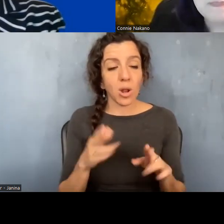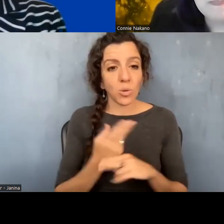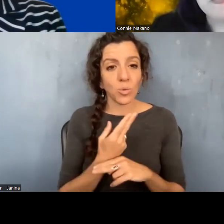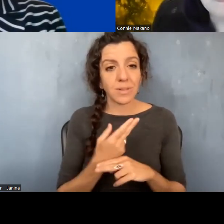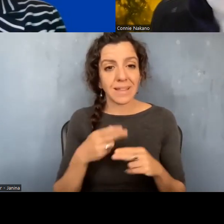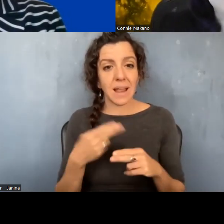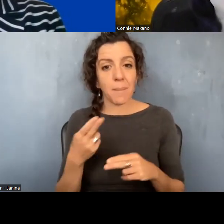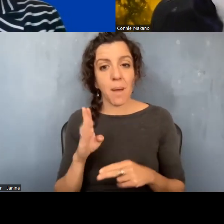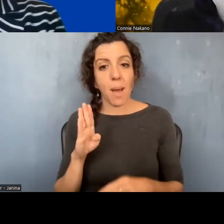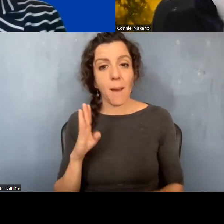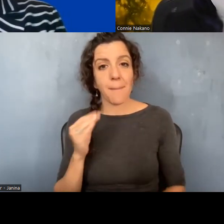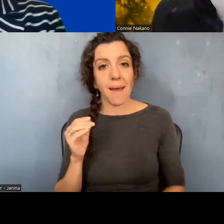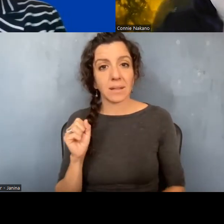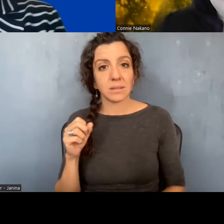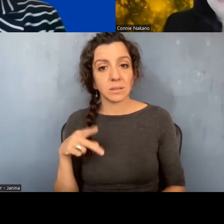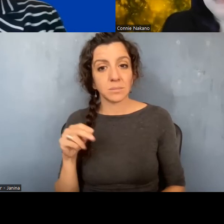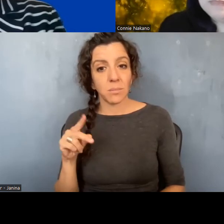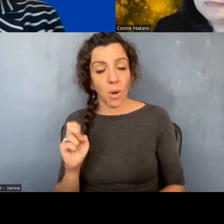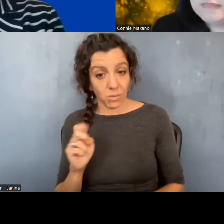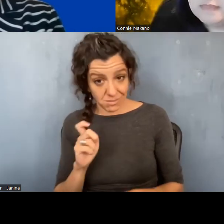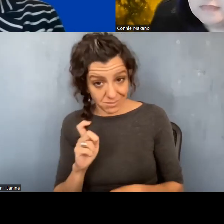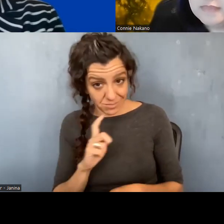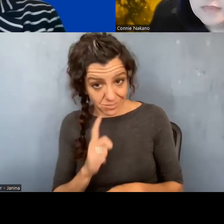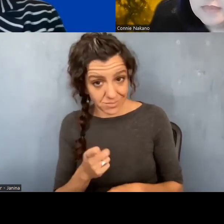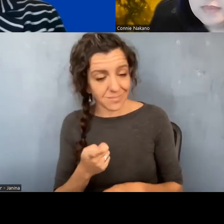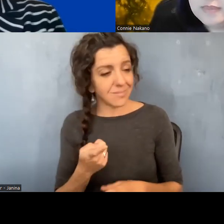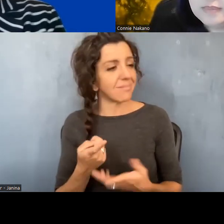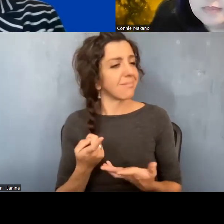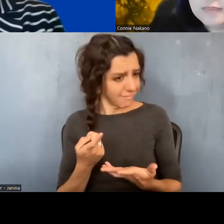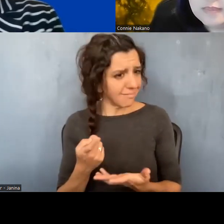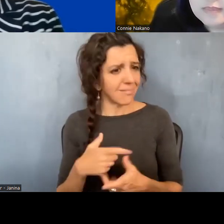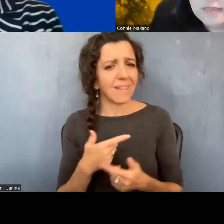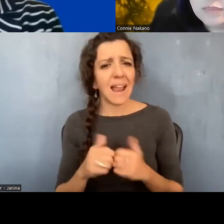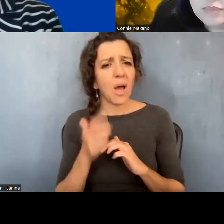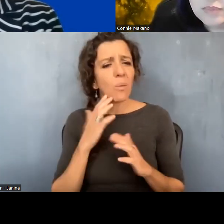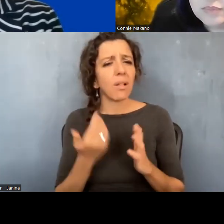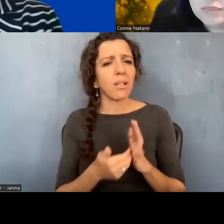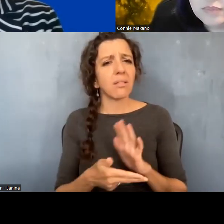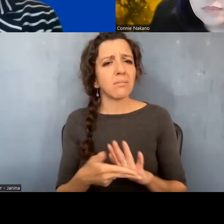Spokes. Is that the plan? And if so, how would this initiative be rebranded?